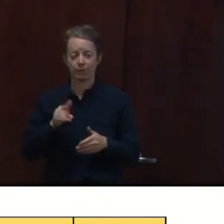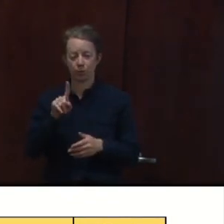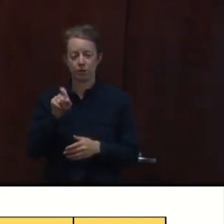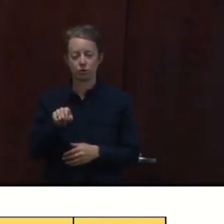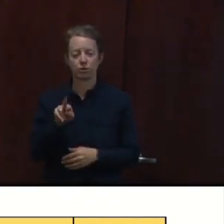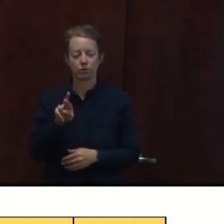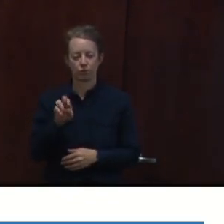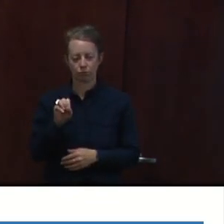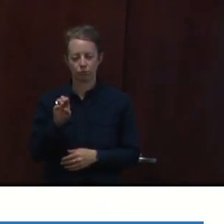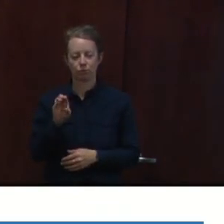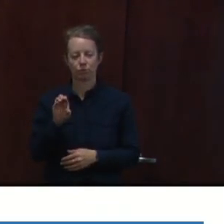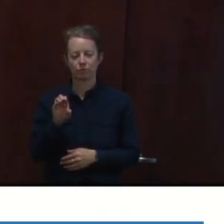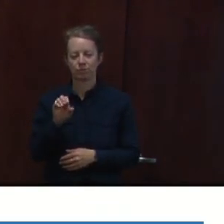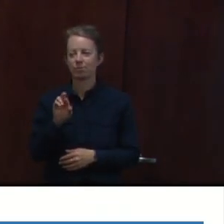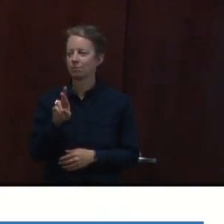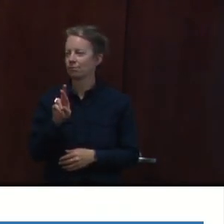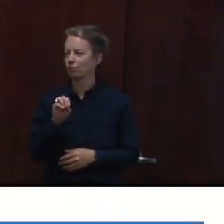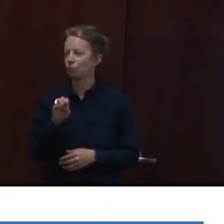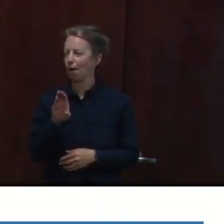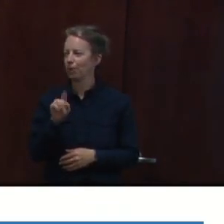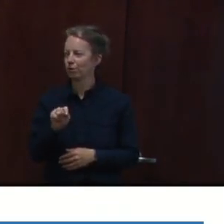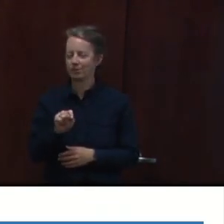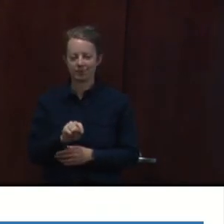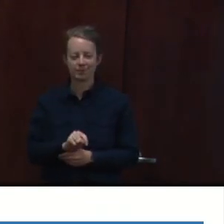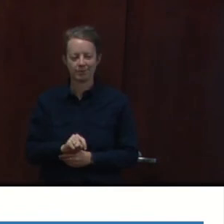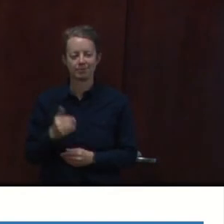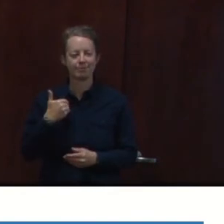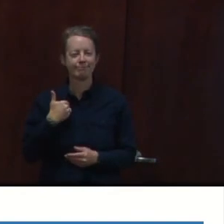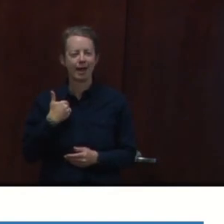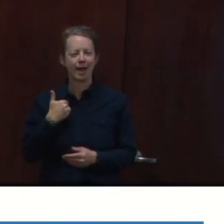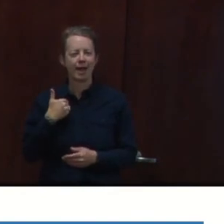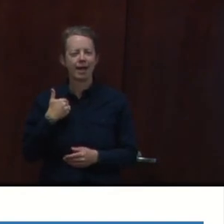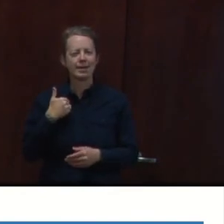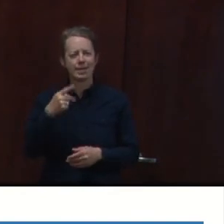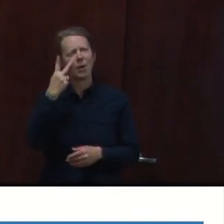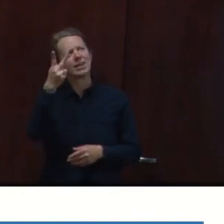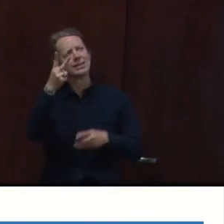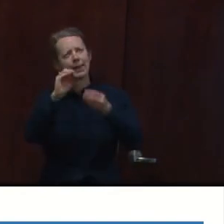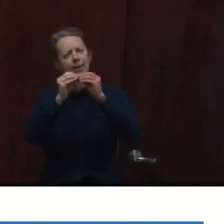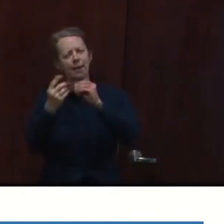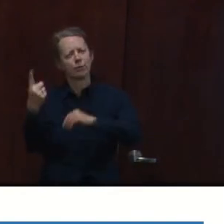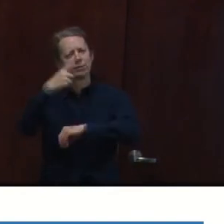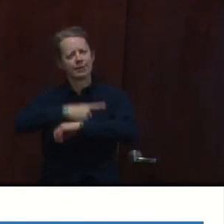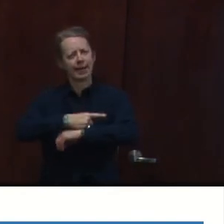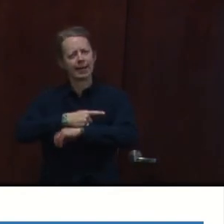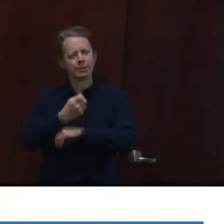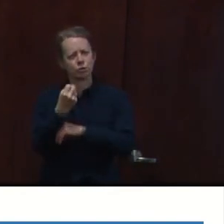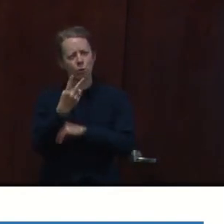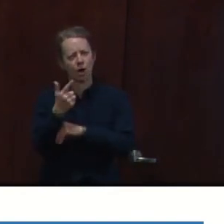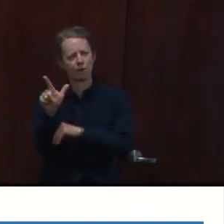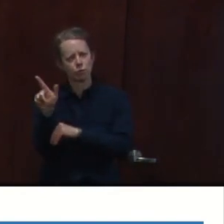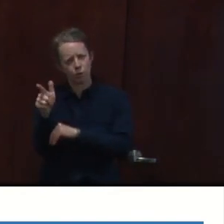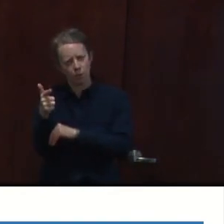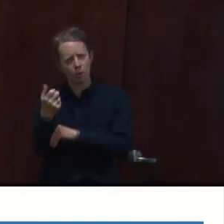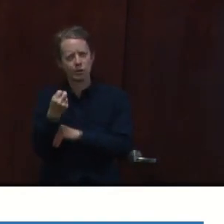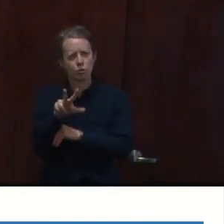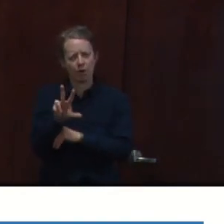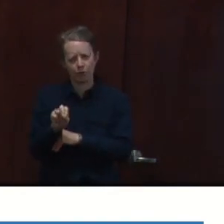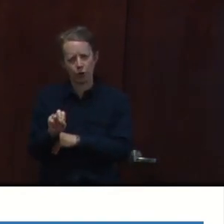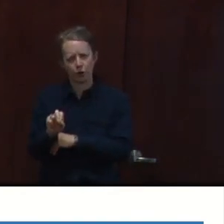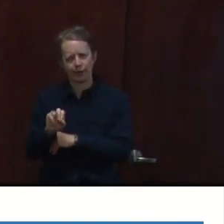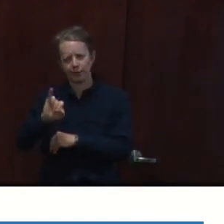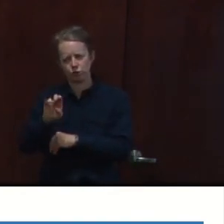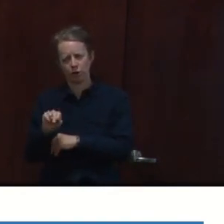this number on the shelf, 12/21, 12/30, and 1/5, that means that they have received their